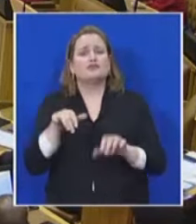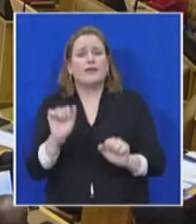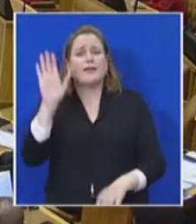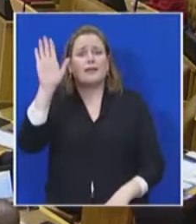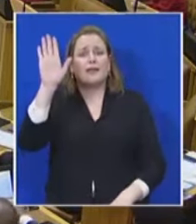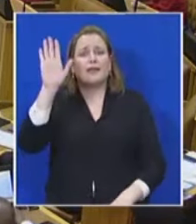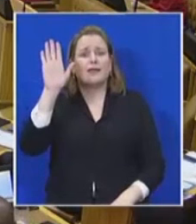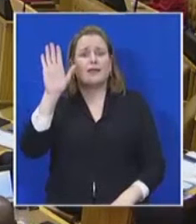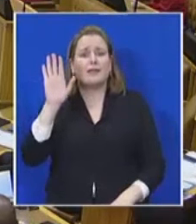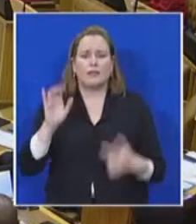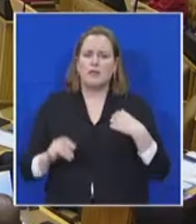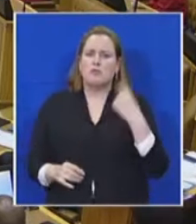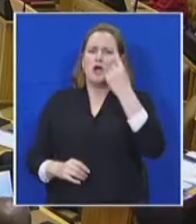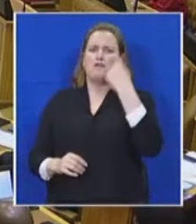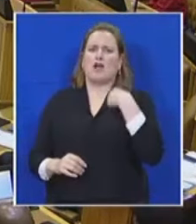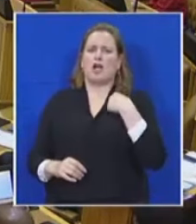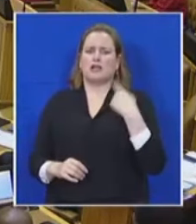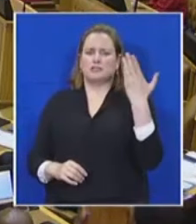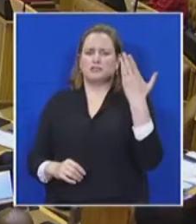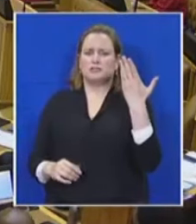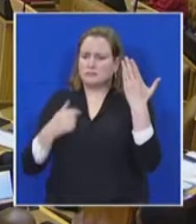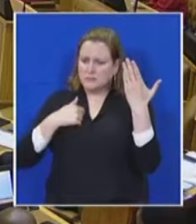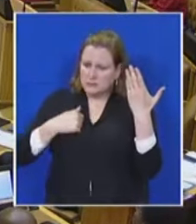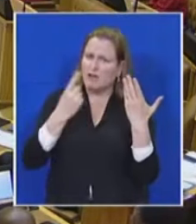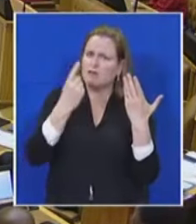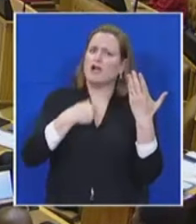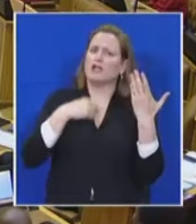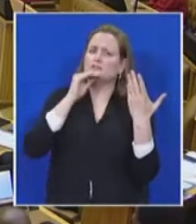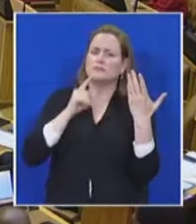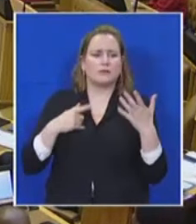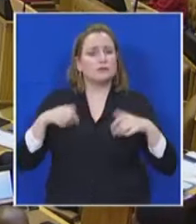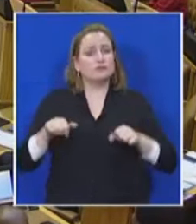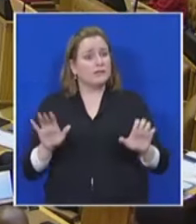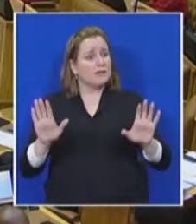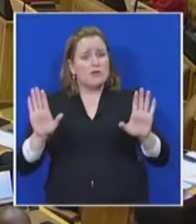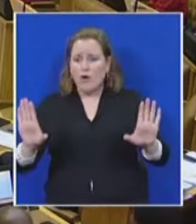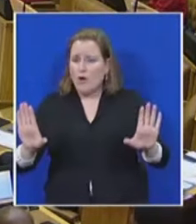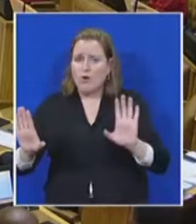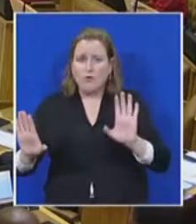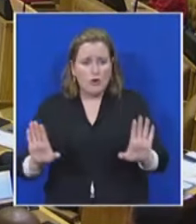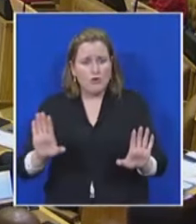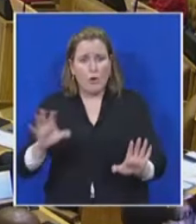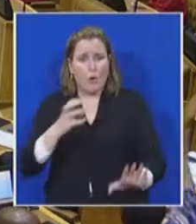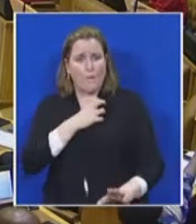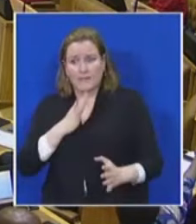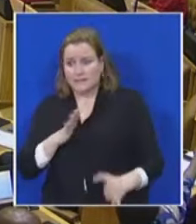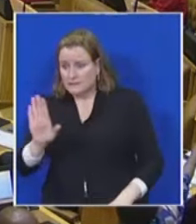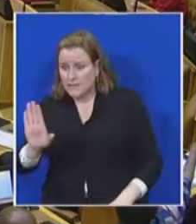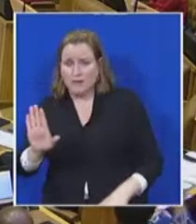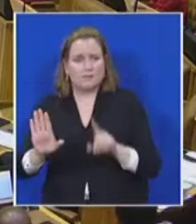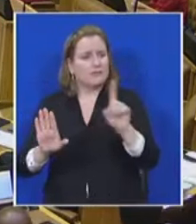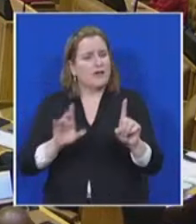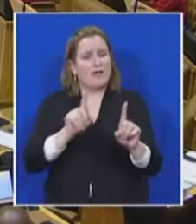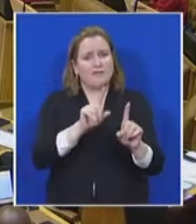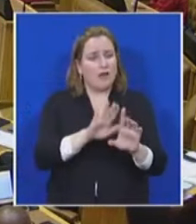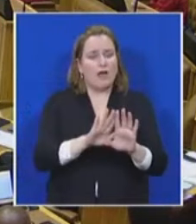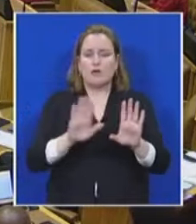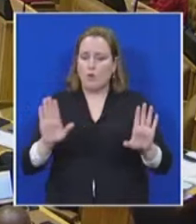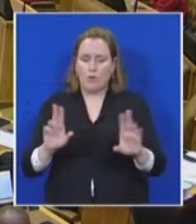Was up first, Chair. He Chair. can't speak. I No, was man, first. no, honorable minister, honorable Fana. No, guys,